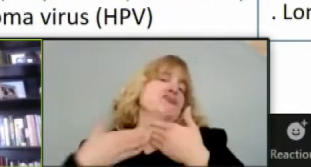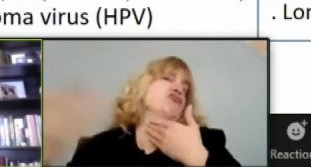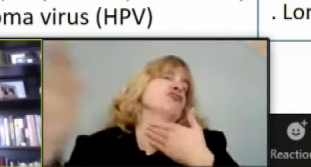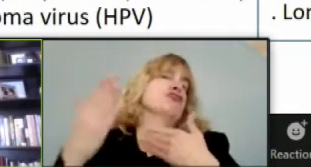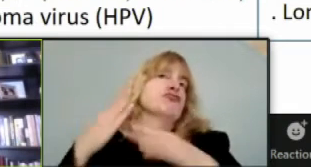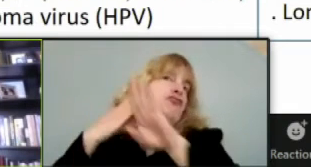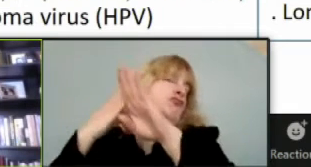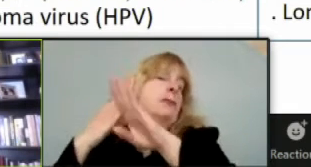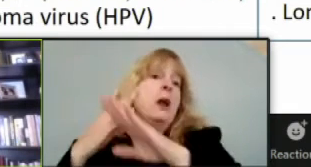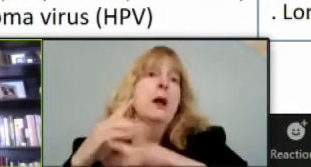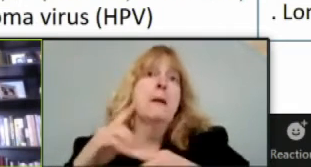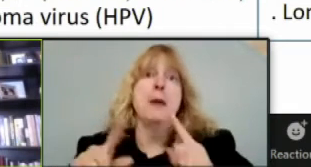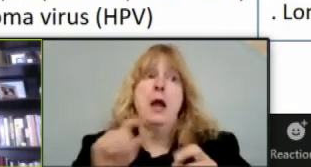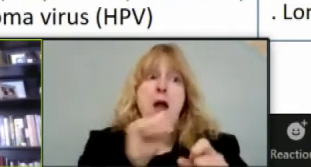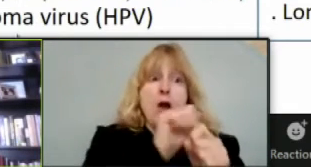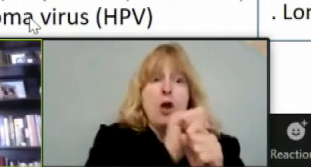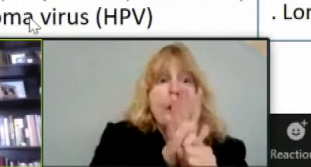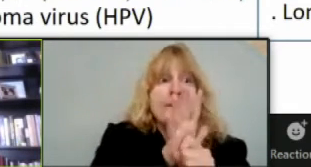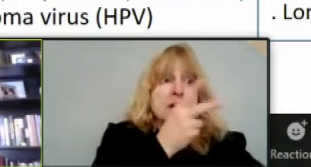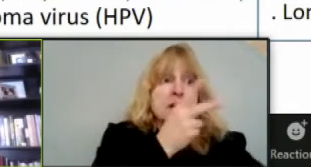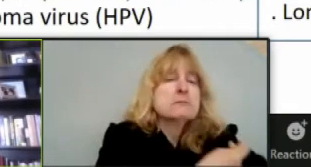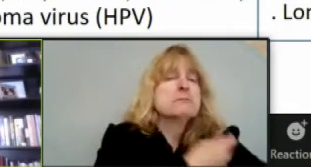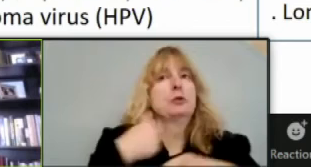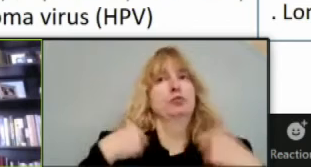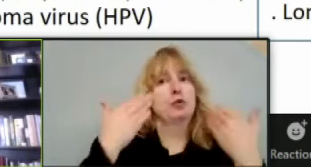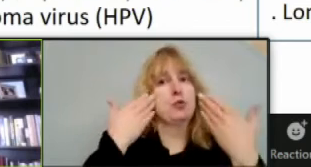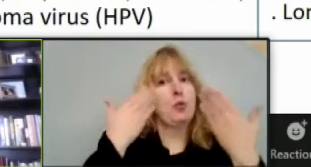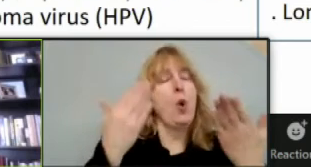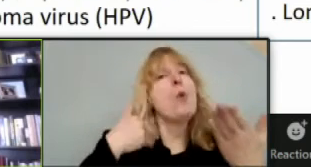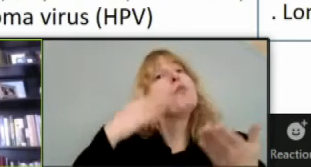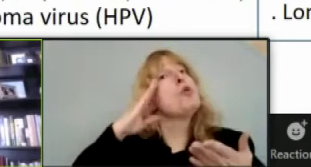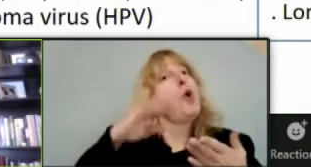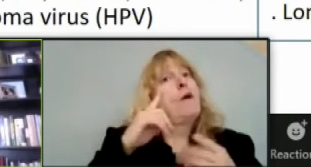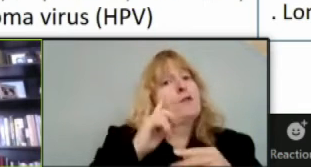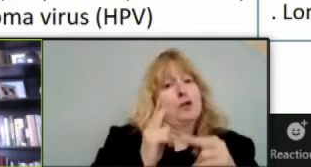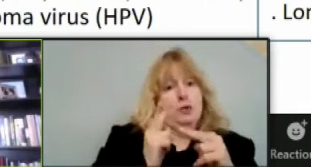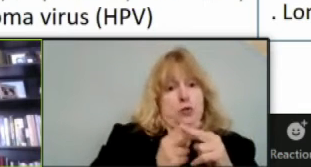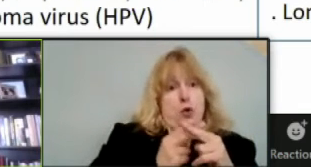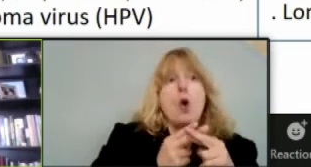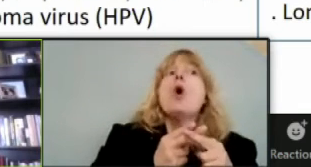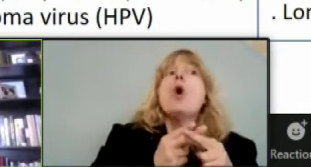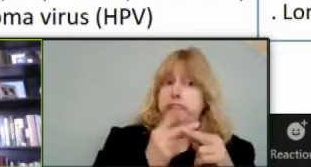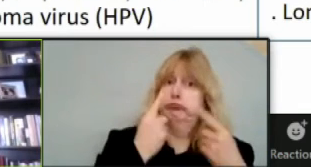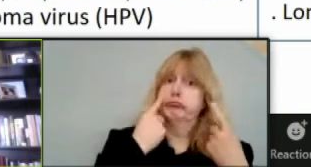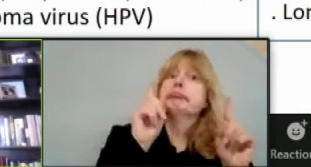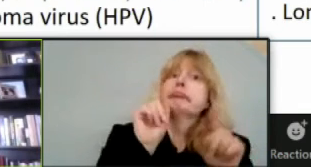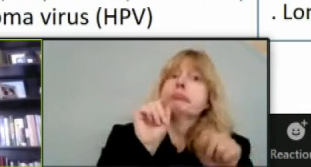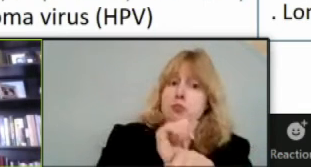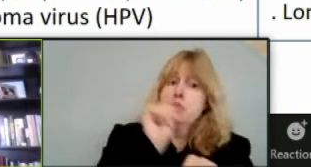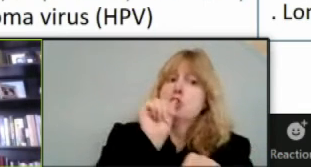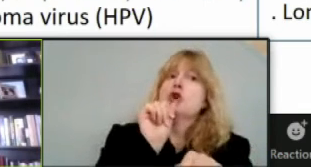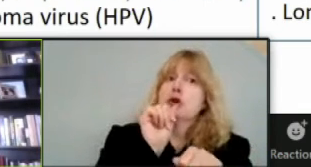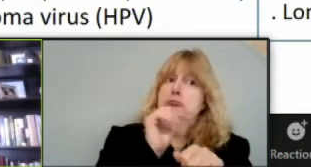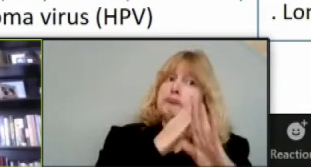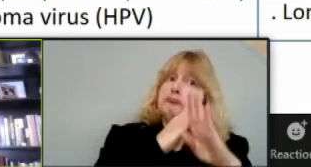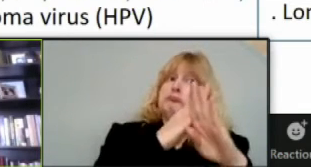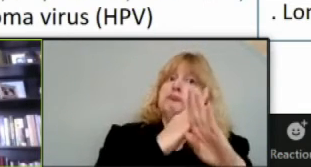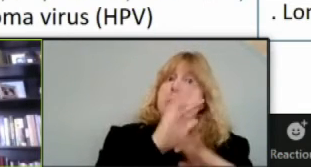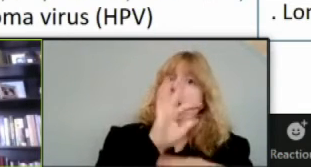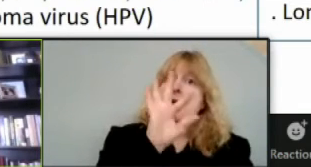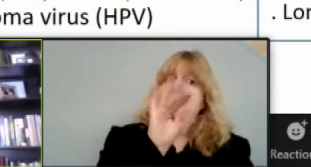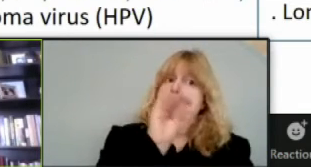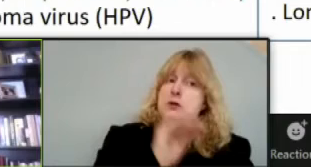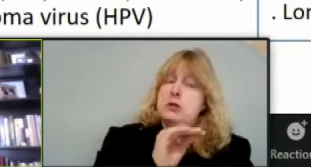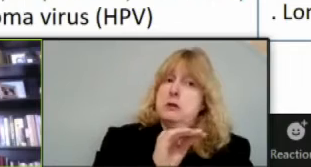sure for the COVID-19 vaccines. We know they're safe short term, and we know that you're protected, 95% protected in